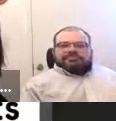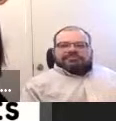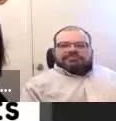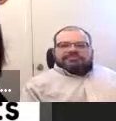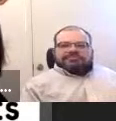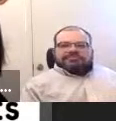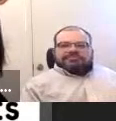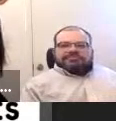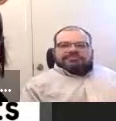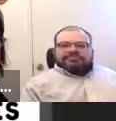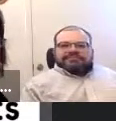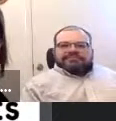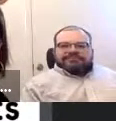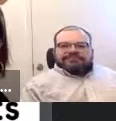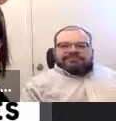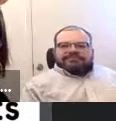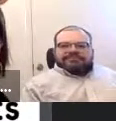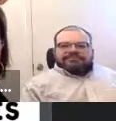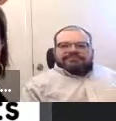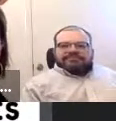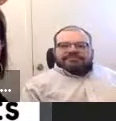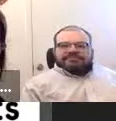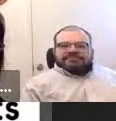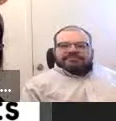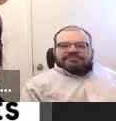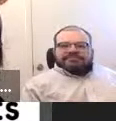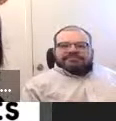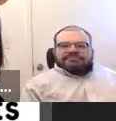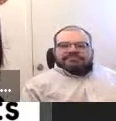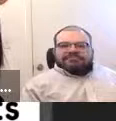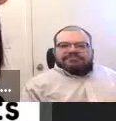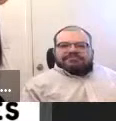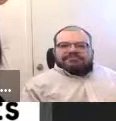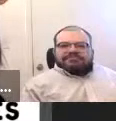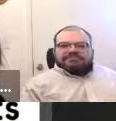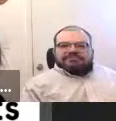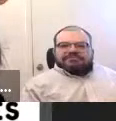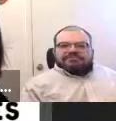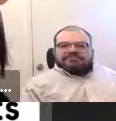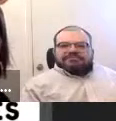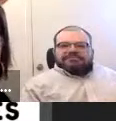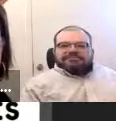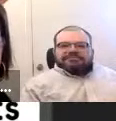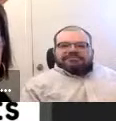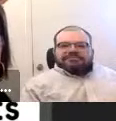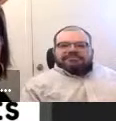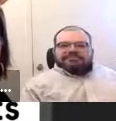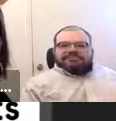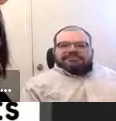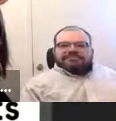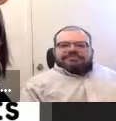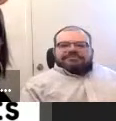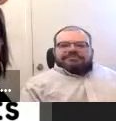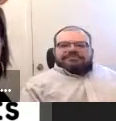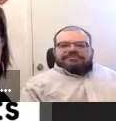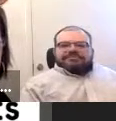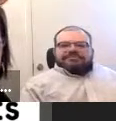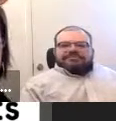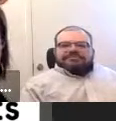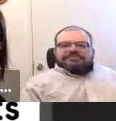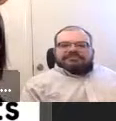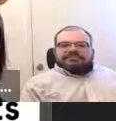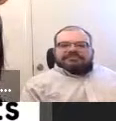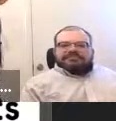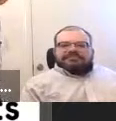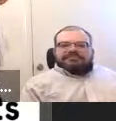Googled good parent to see what images showed up. And those are the images on the right. And as you can